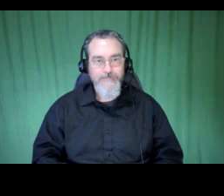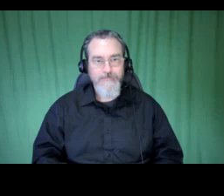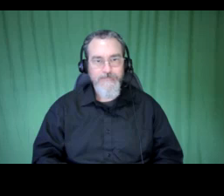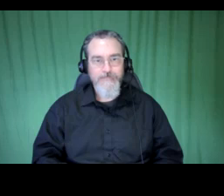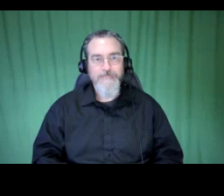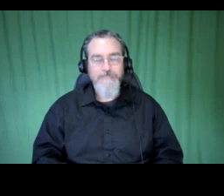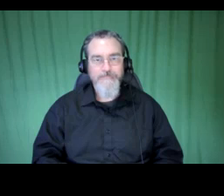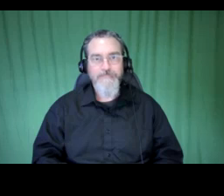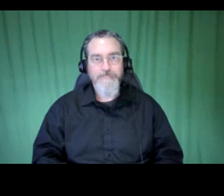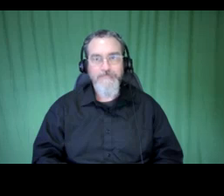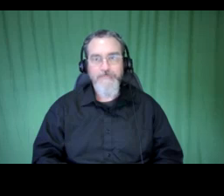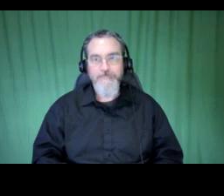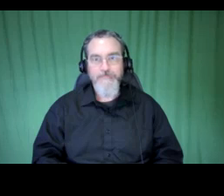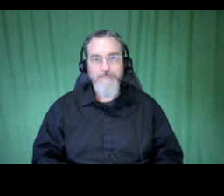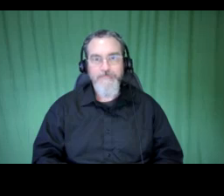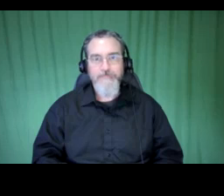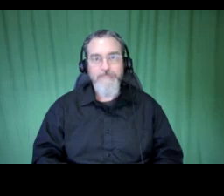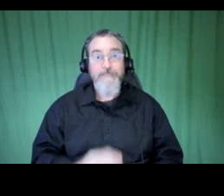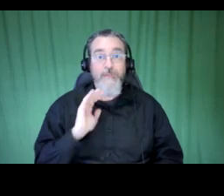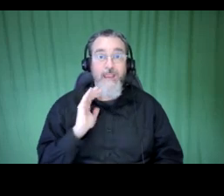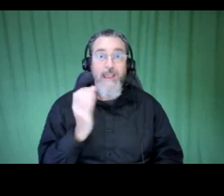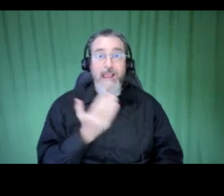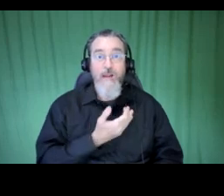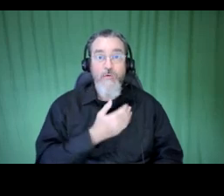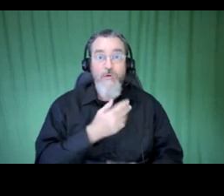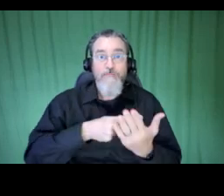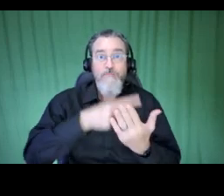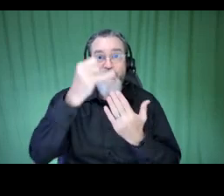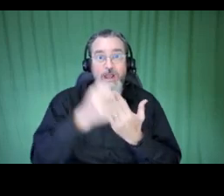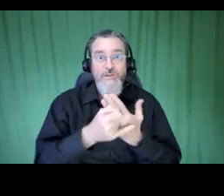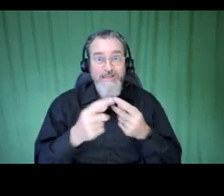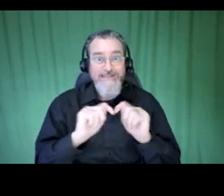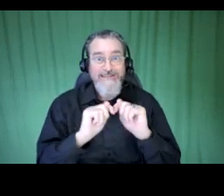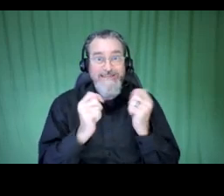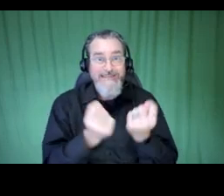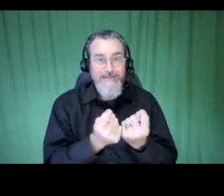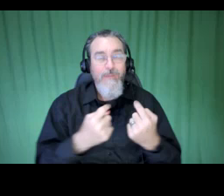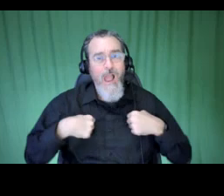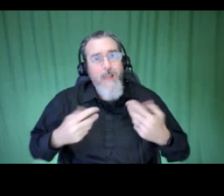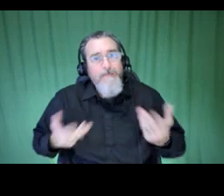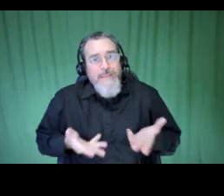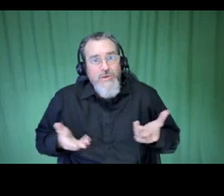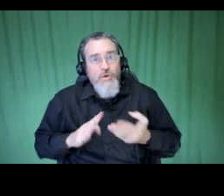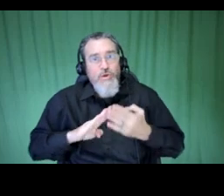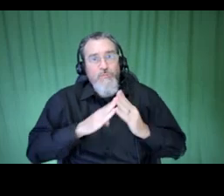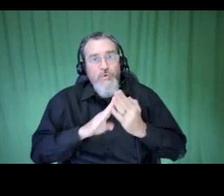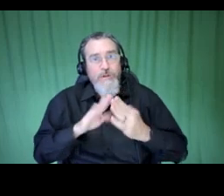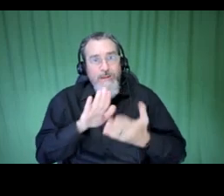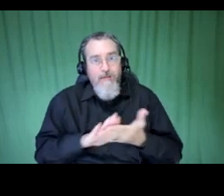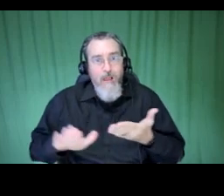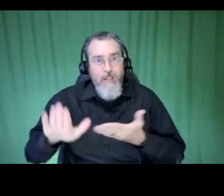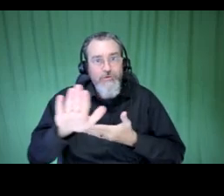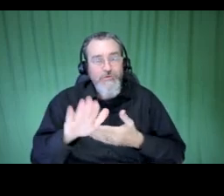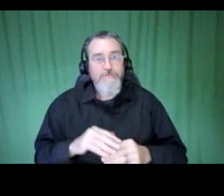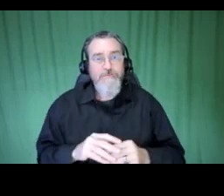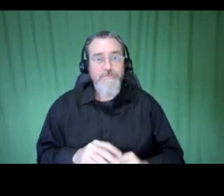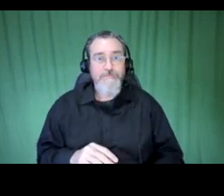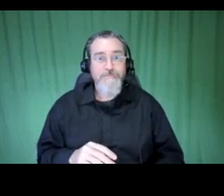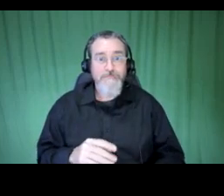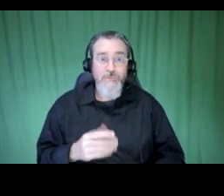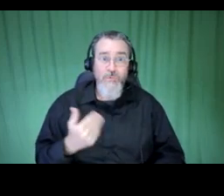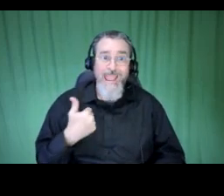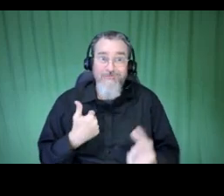And so our project team, as I said, I'm based here at the community college, and in partnership with our one and only